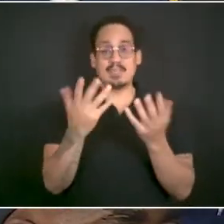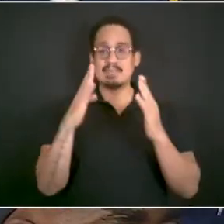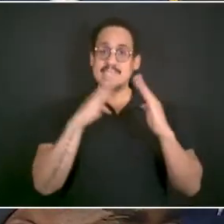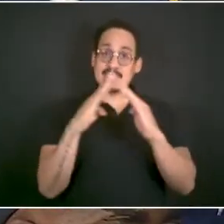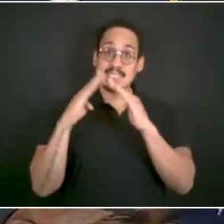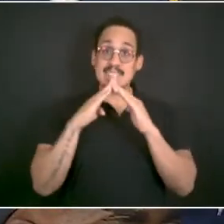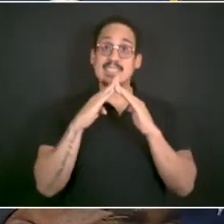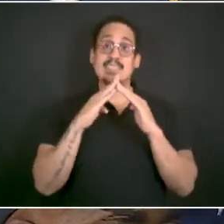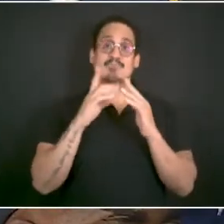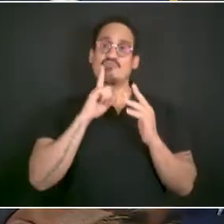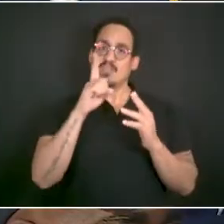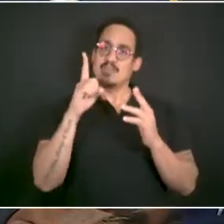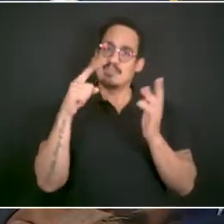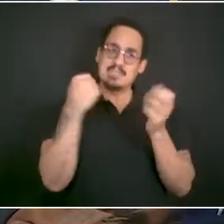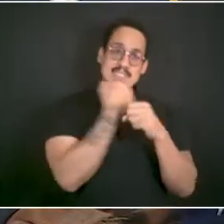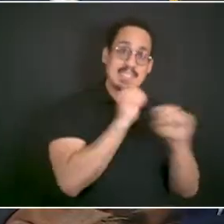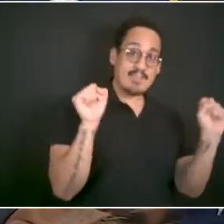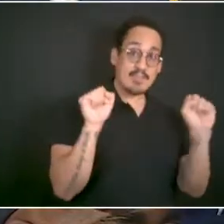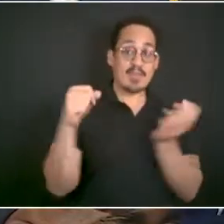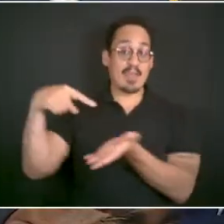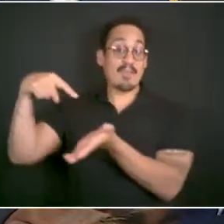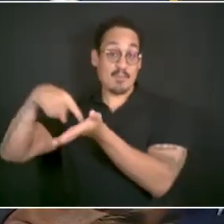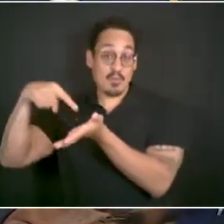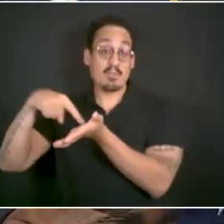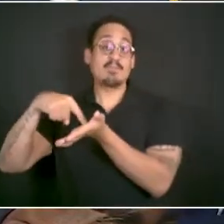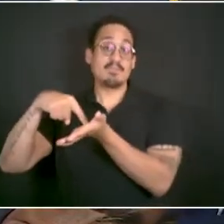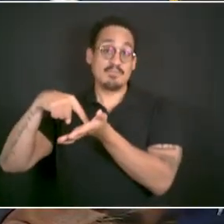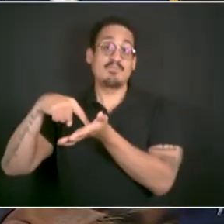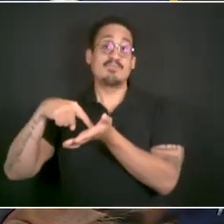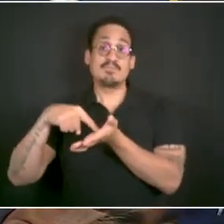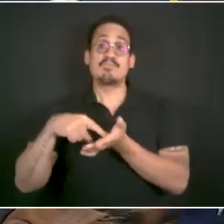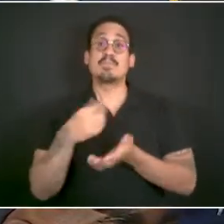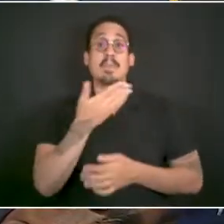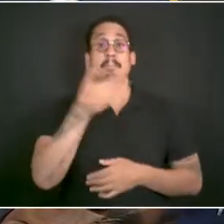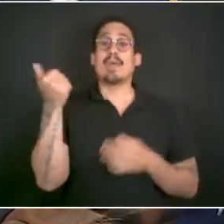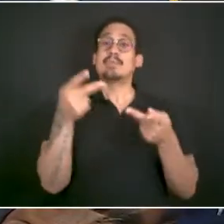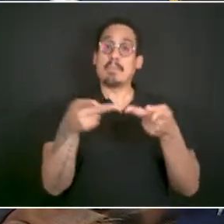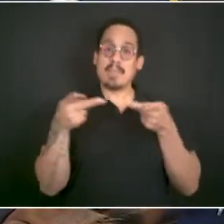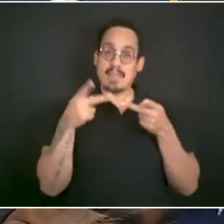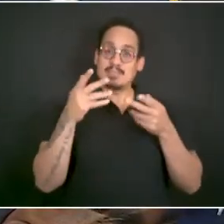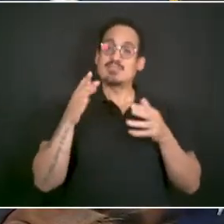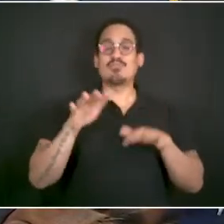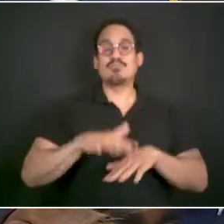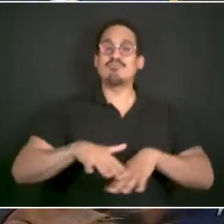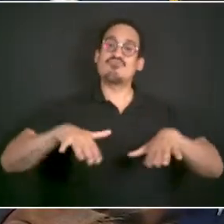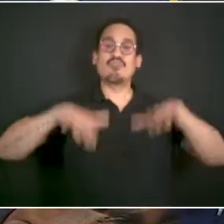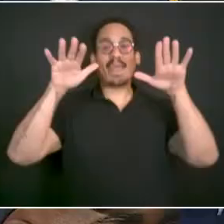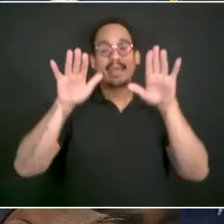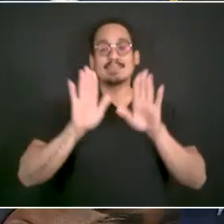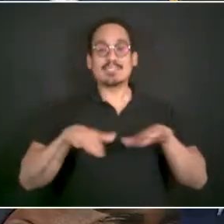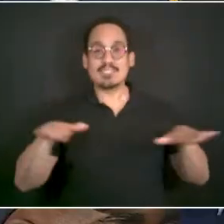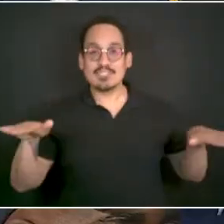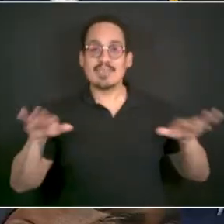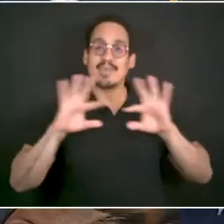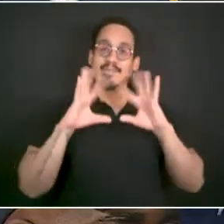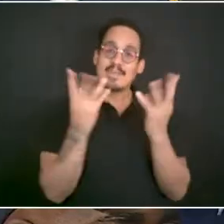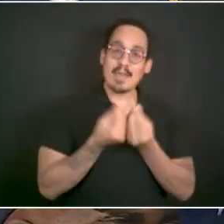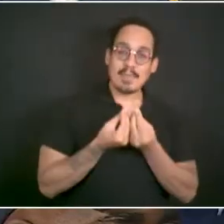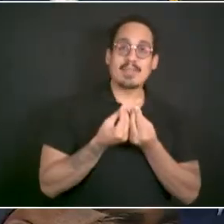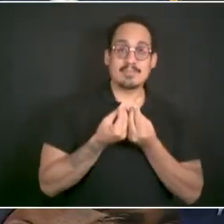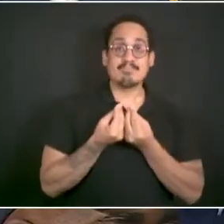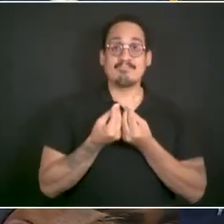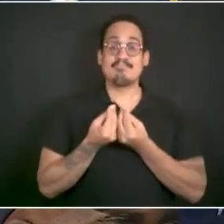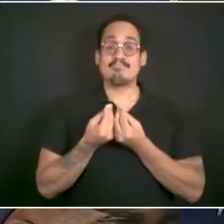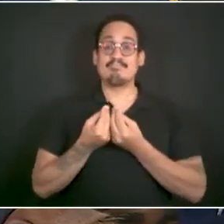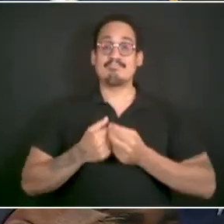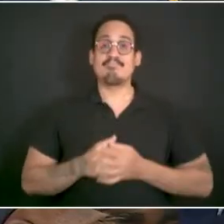This includes a place to raise healthy children and families. And today, I want to start by noting that the